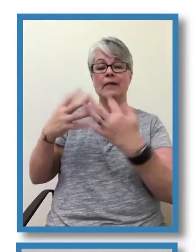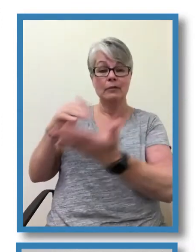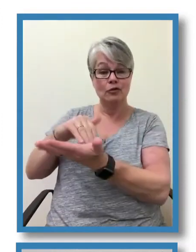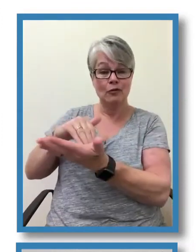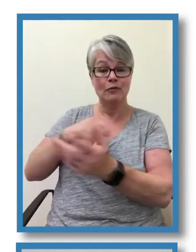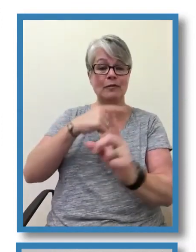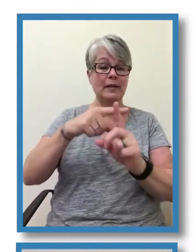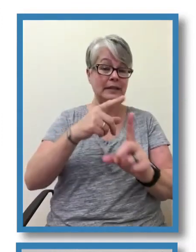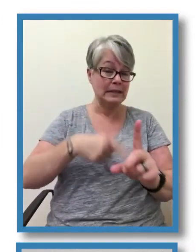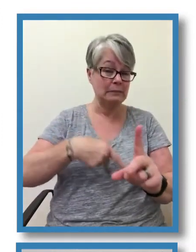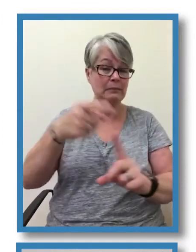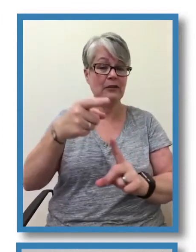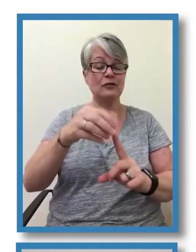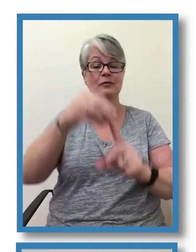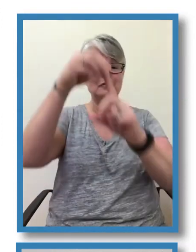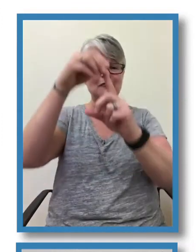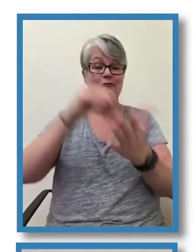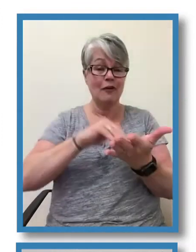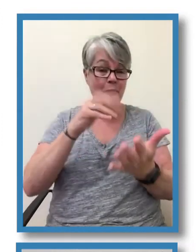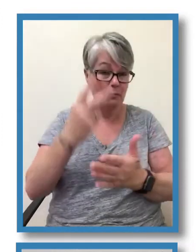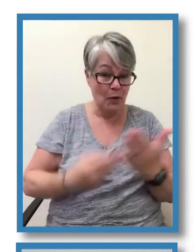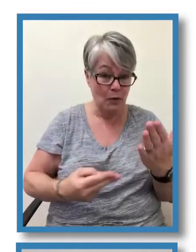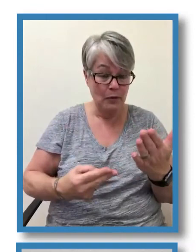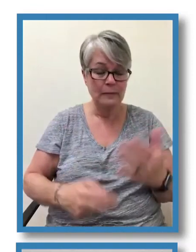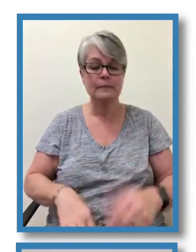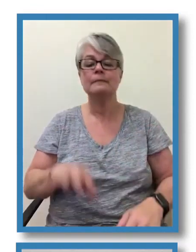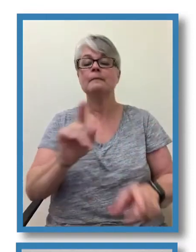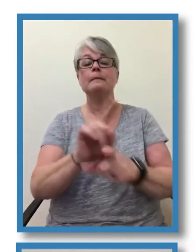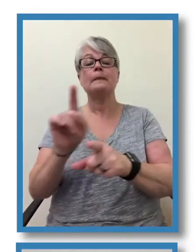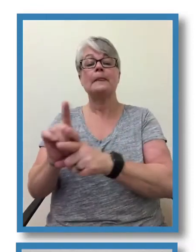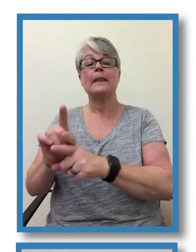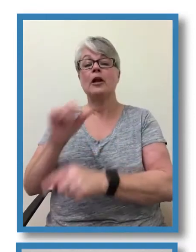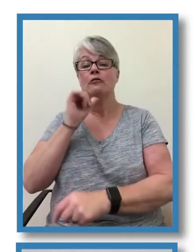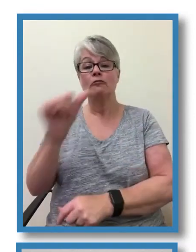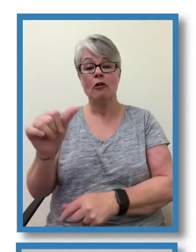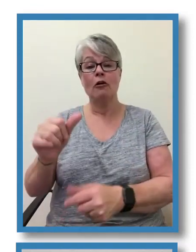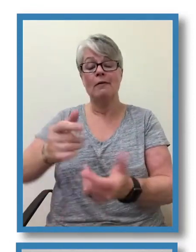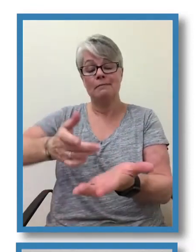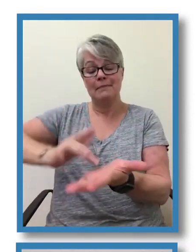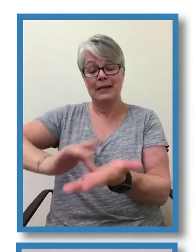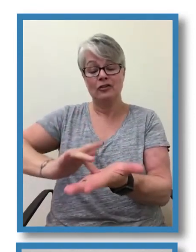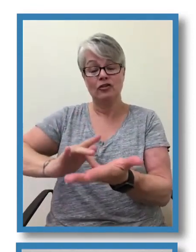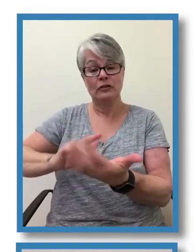people participate in research is going to be important if we're going to have new understanding and advance our